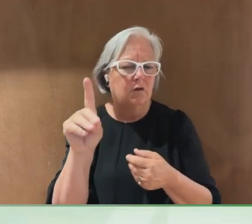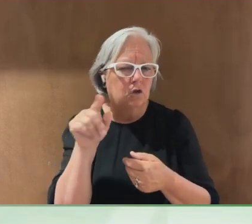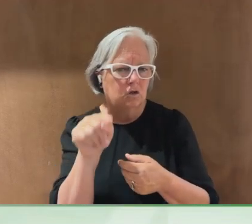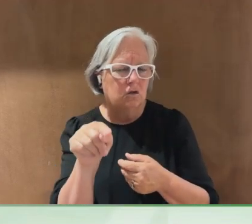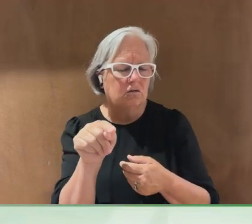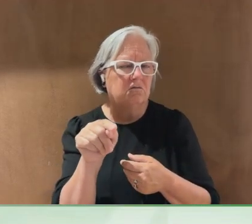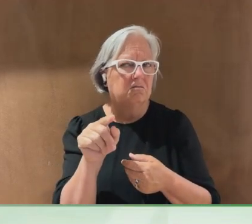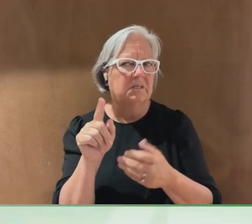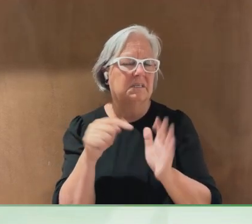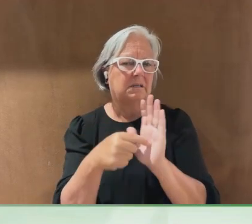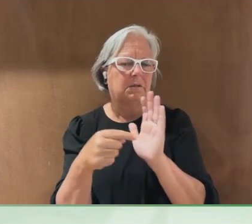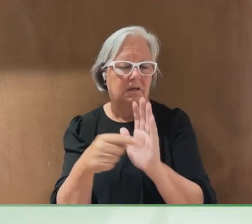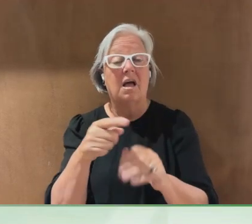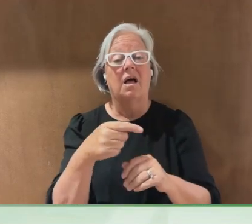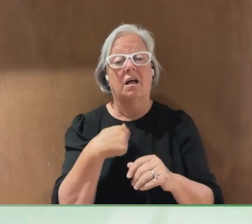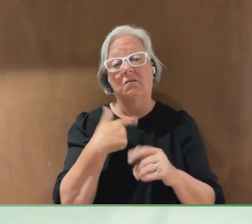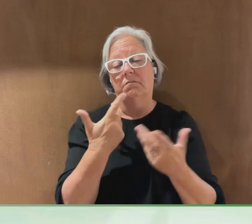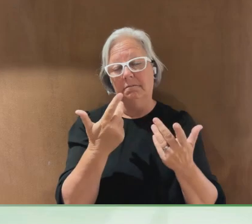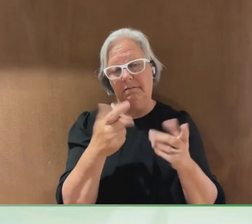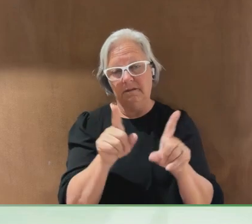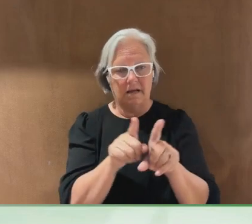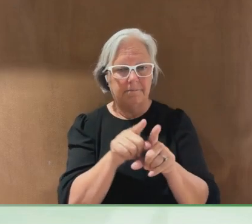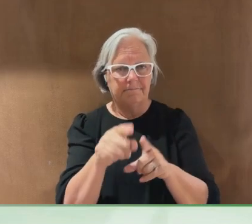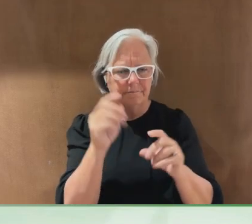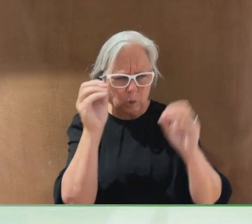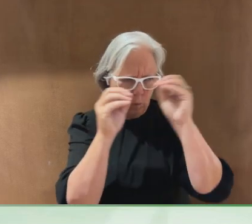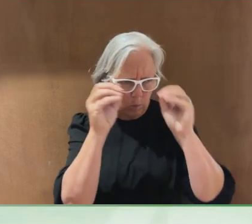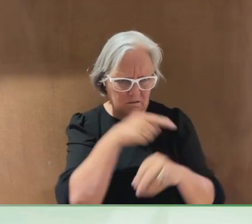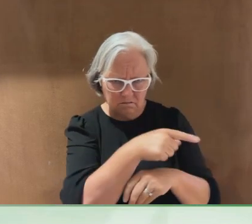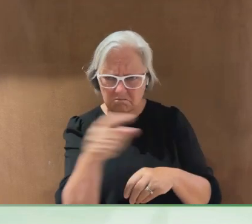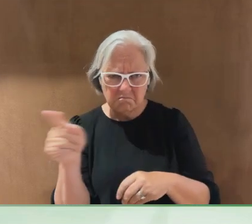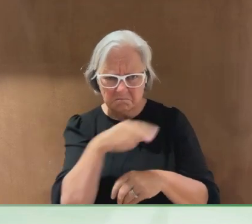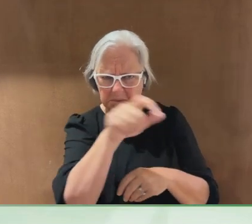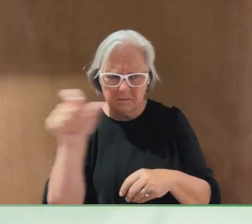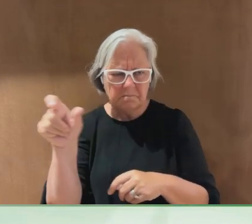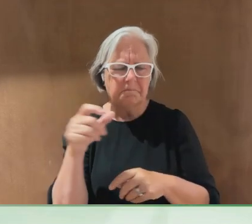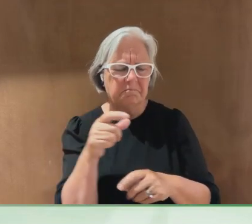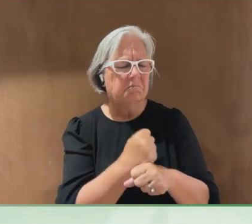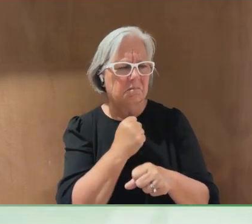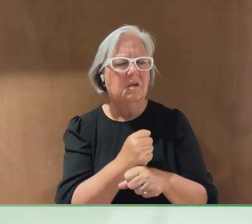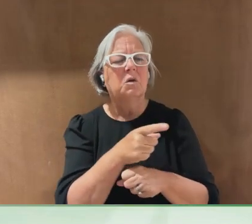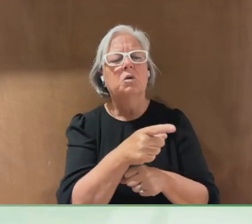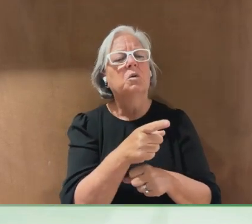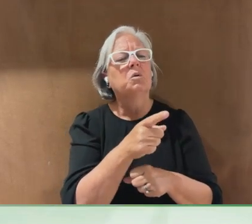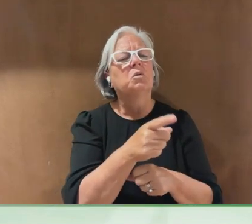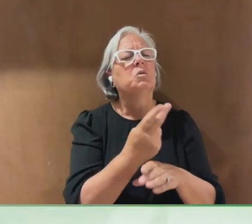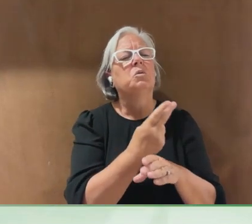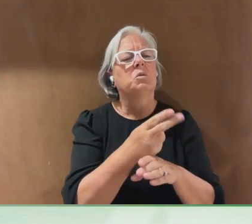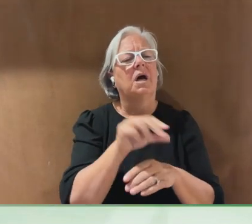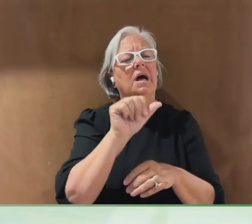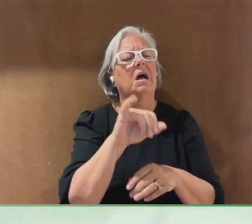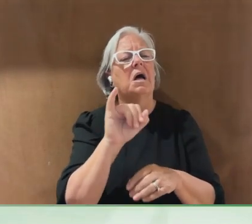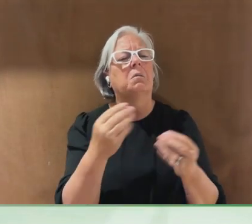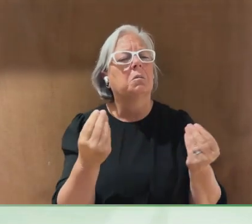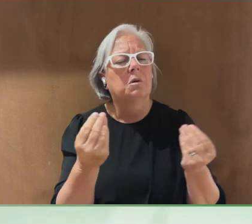autist Googlers, say, what do you use for AI? And two really interesting use cases